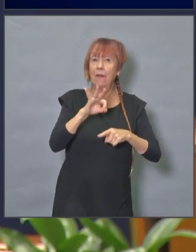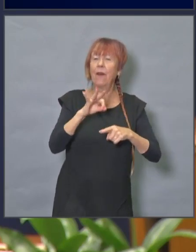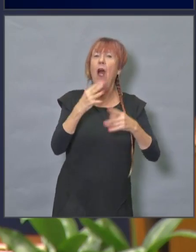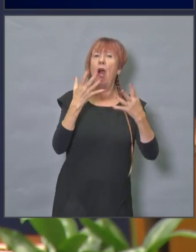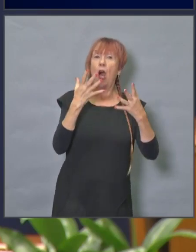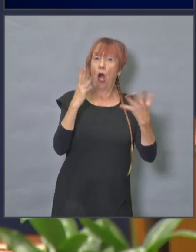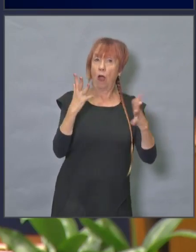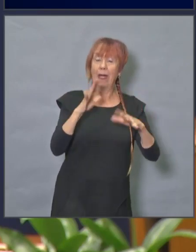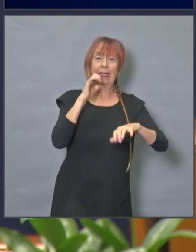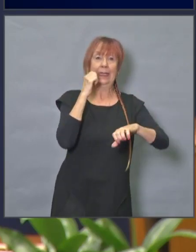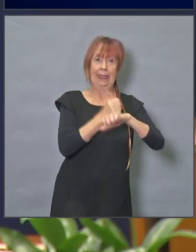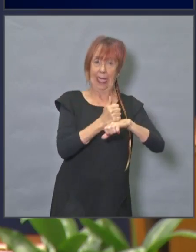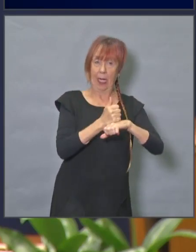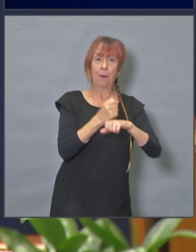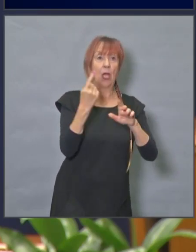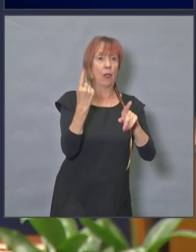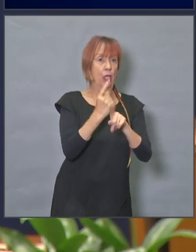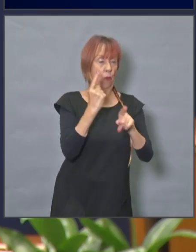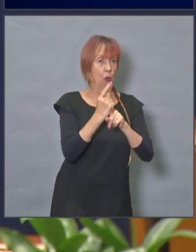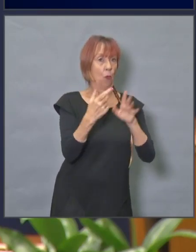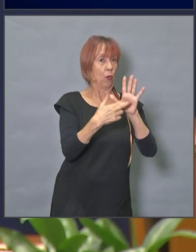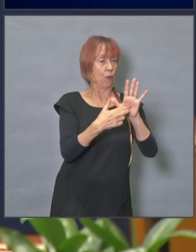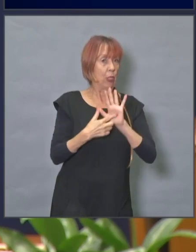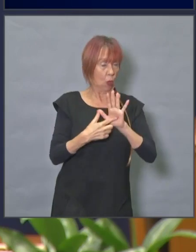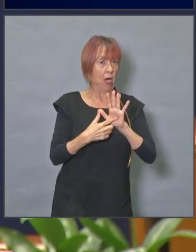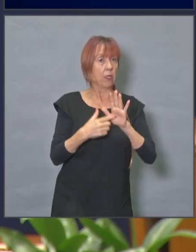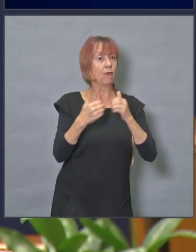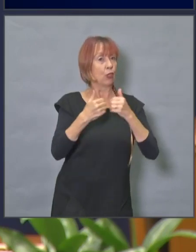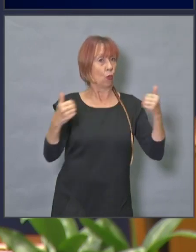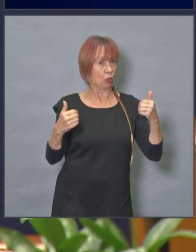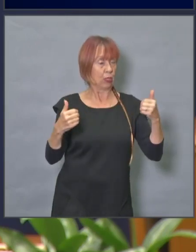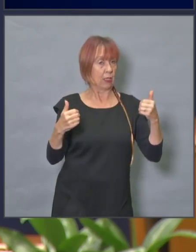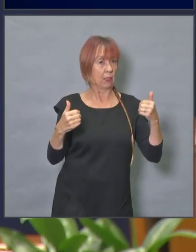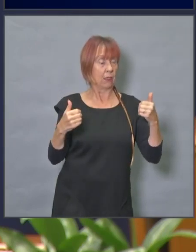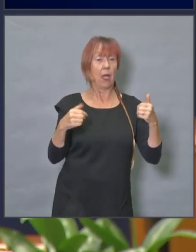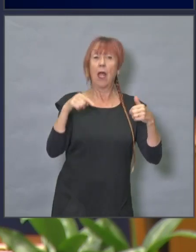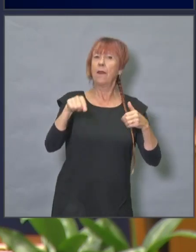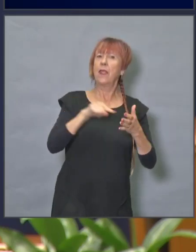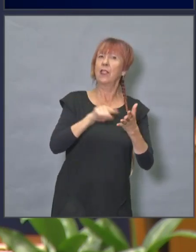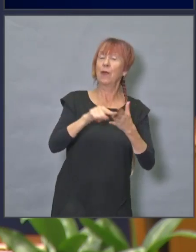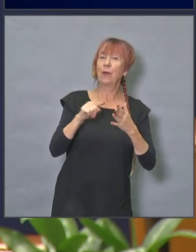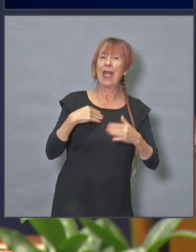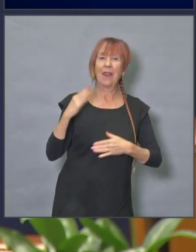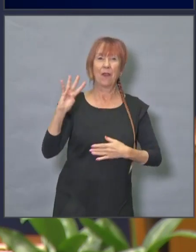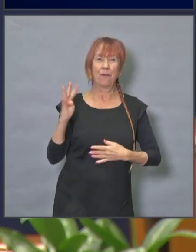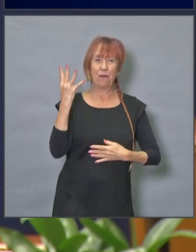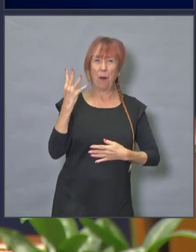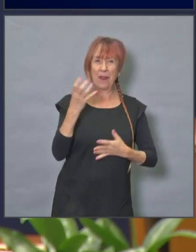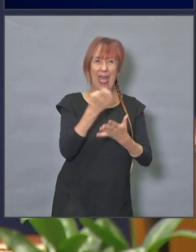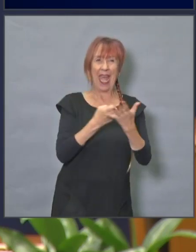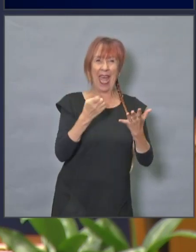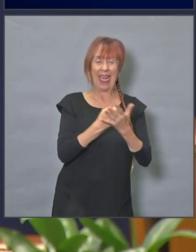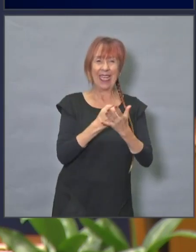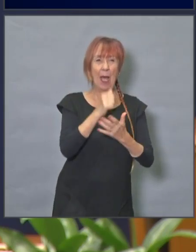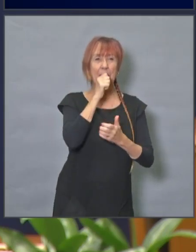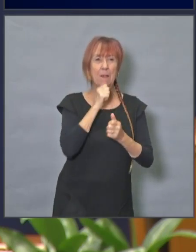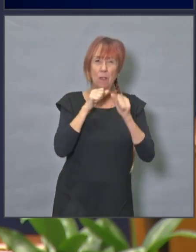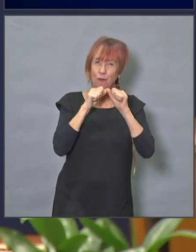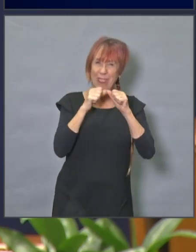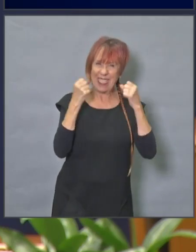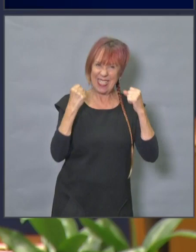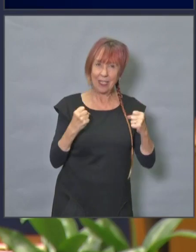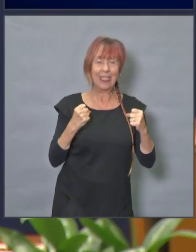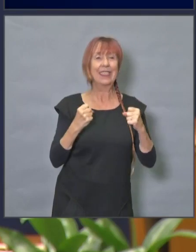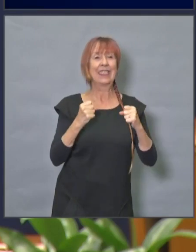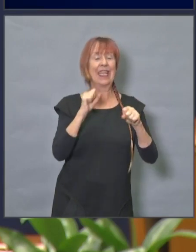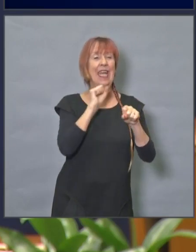health protocols and distancing requirements in place. This week, we held our 4th Economic Resiliency Task Force